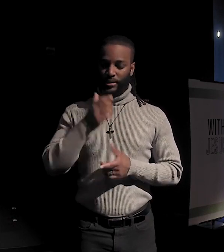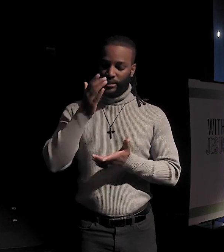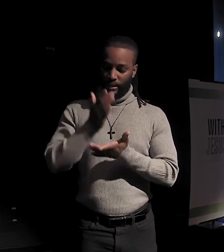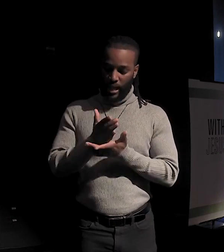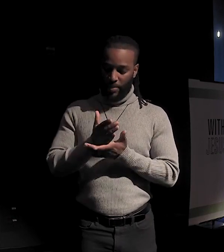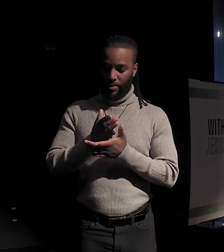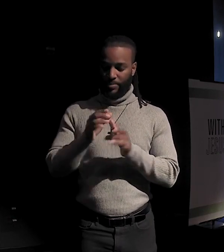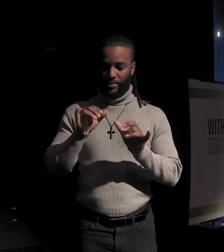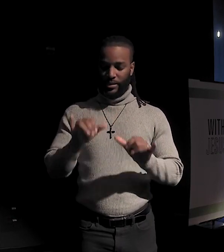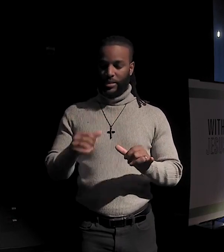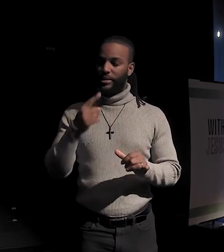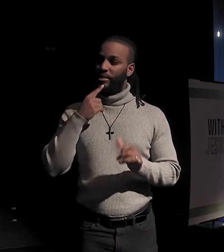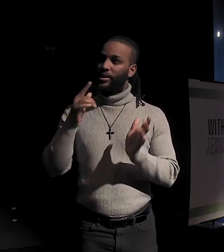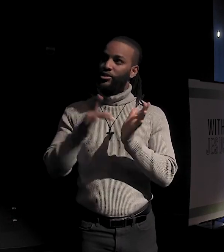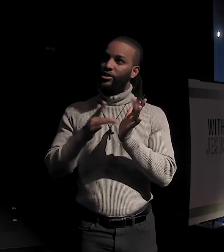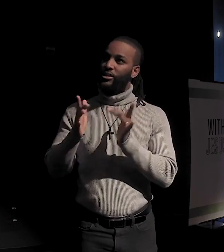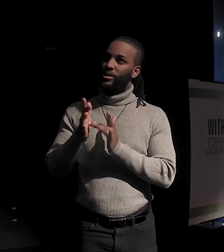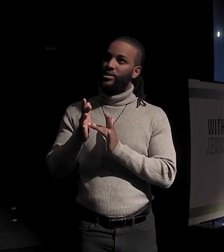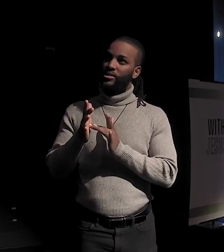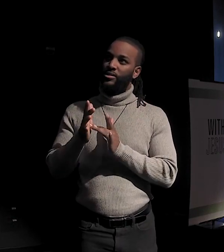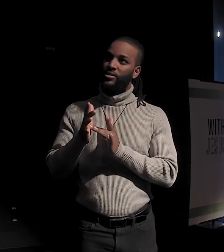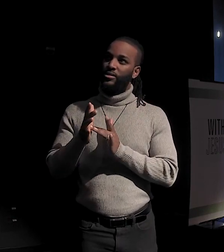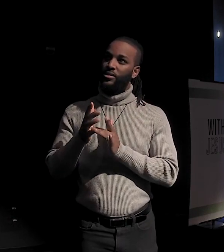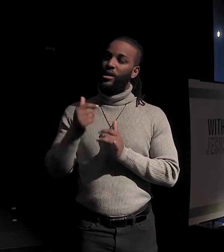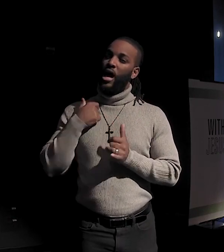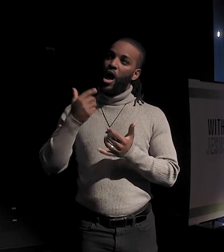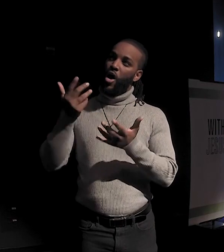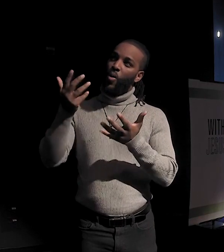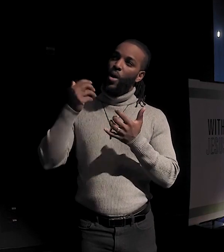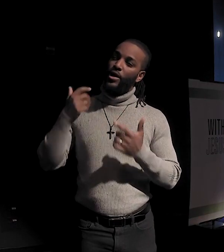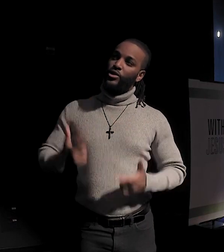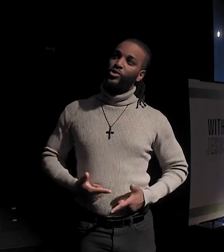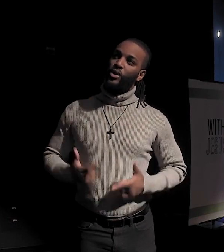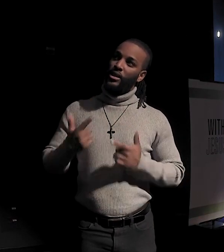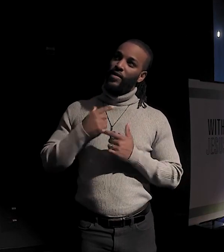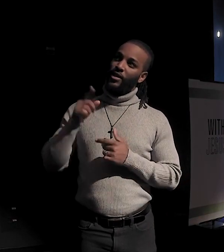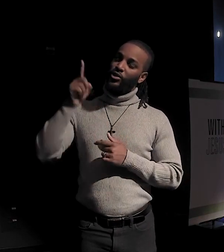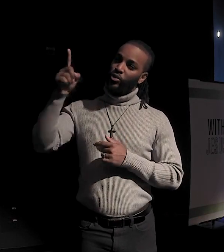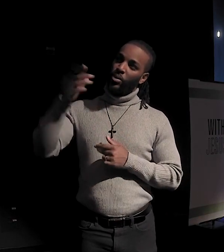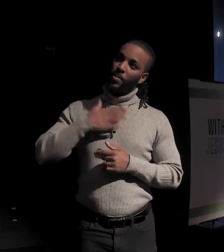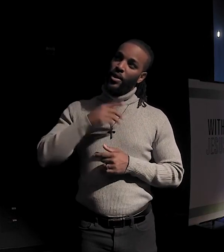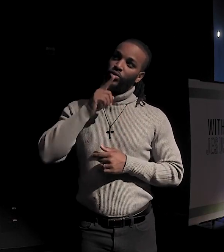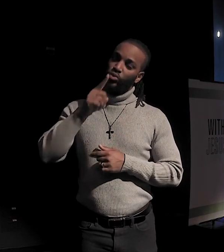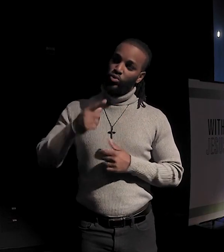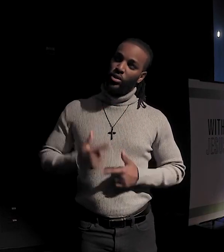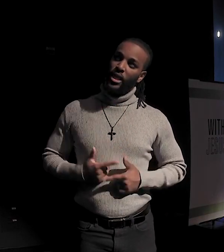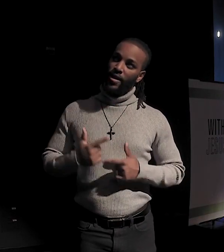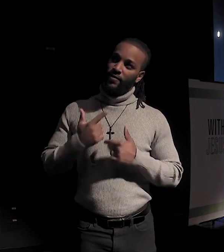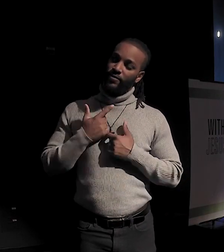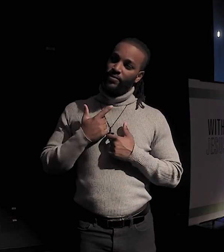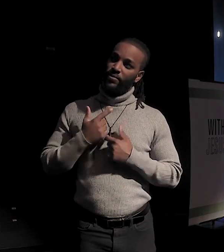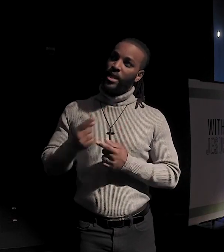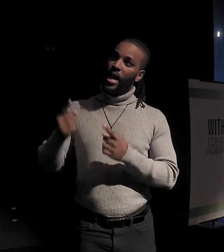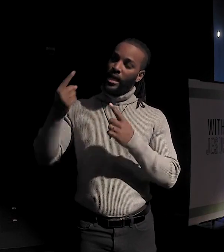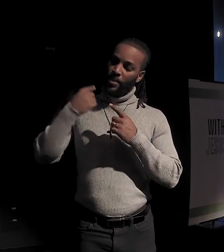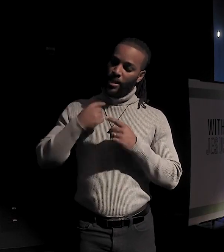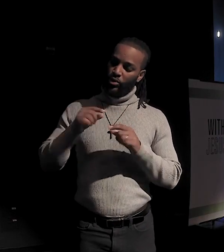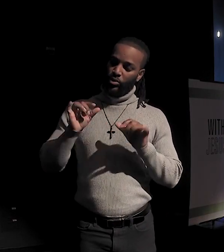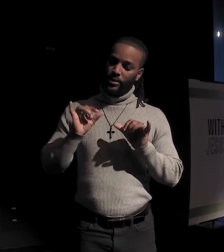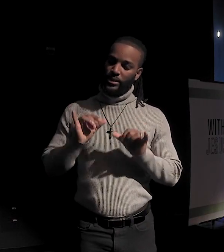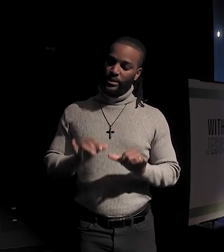and be still. Say, Jesus, I want to live like you're my true vine. And I come now to be